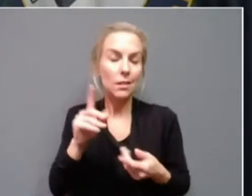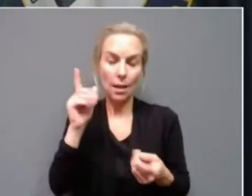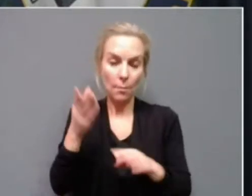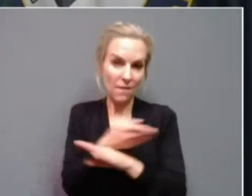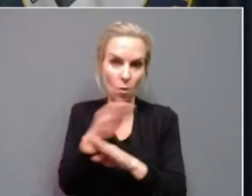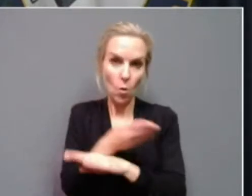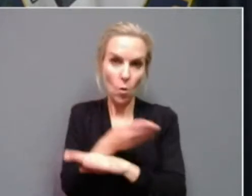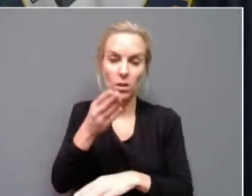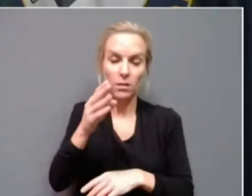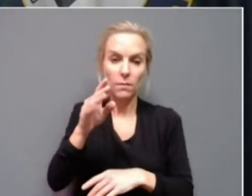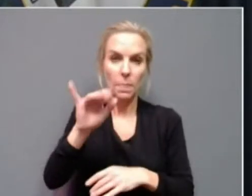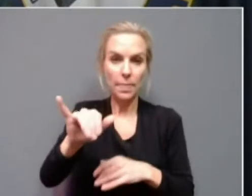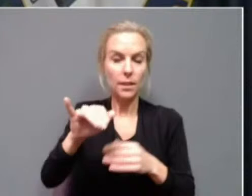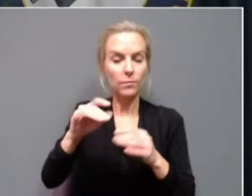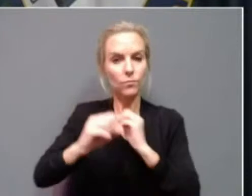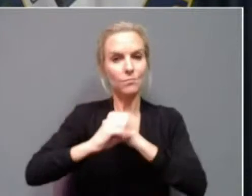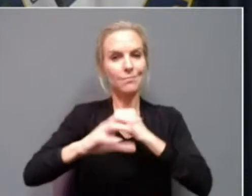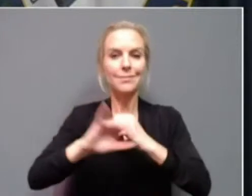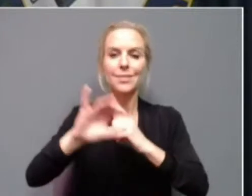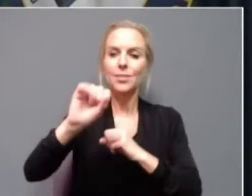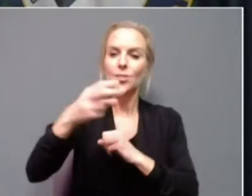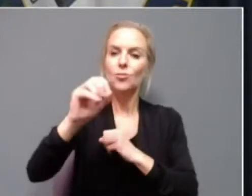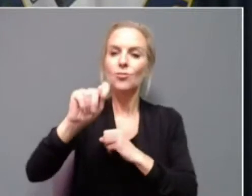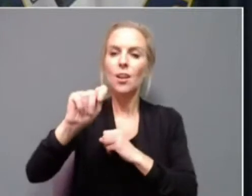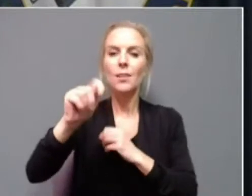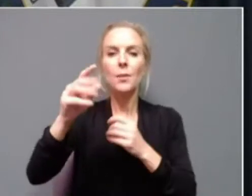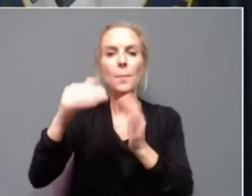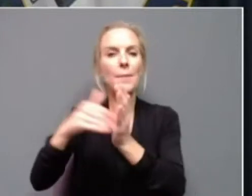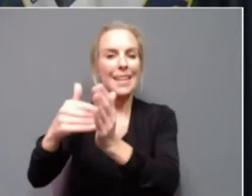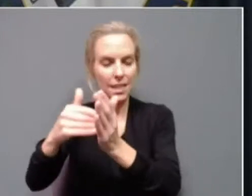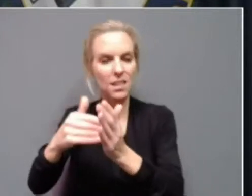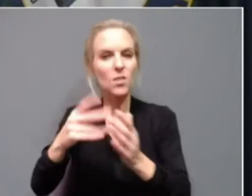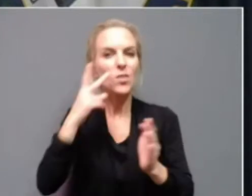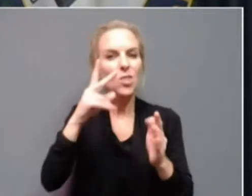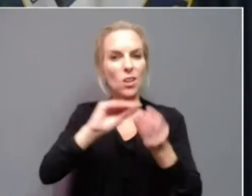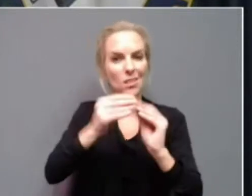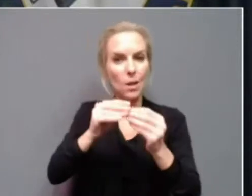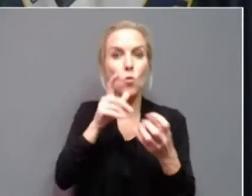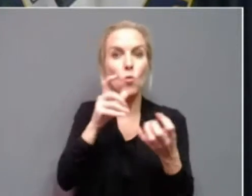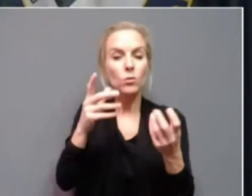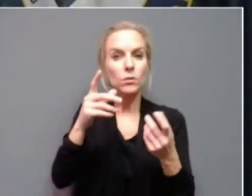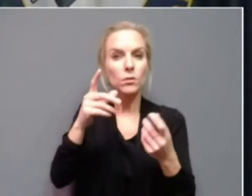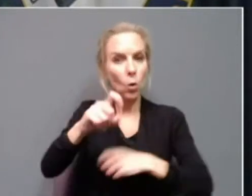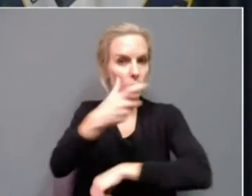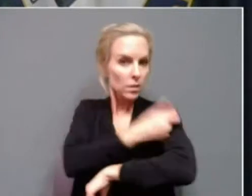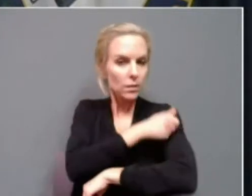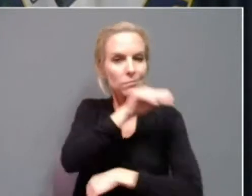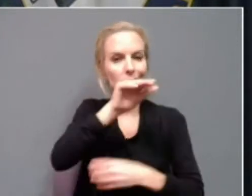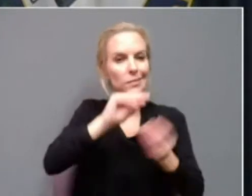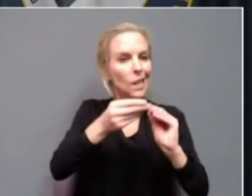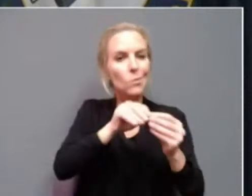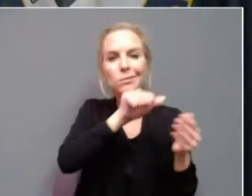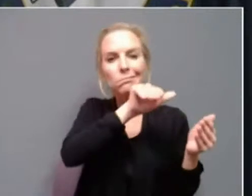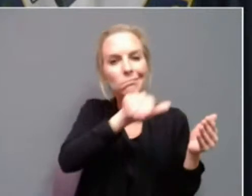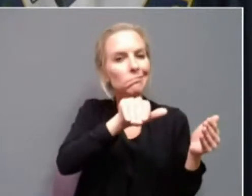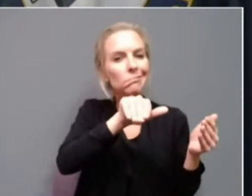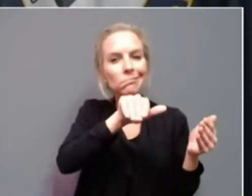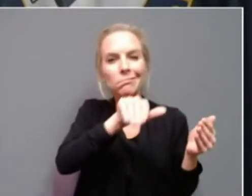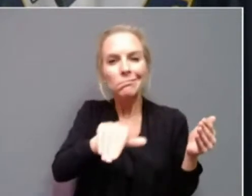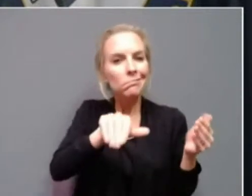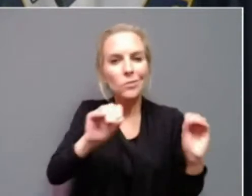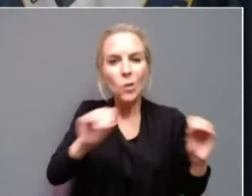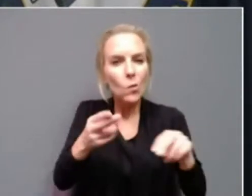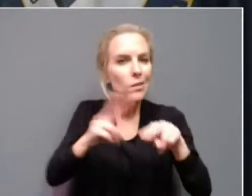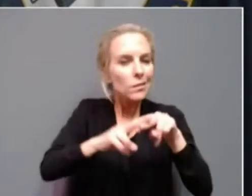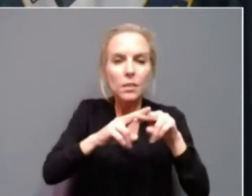down week after week after week. And then we stabilized. And from where we were then, we've jumped, it's about 1.8,